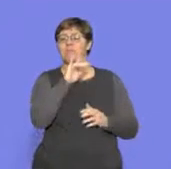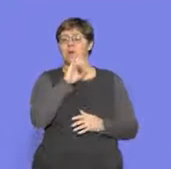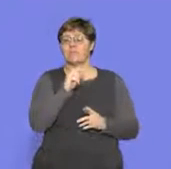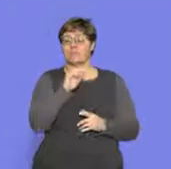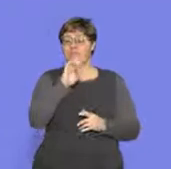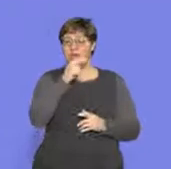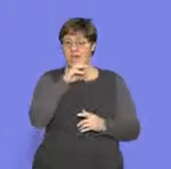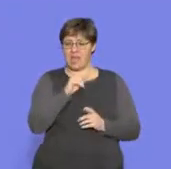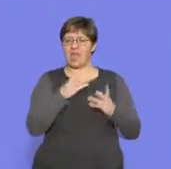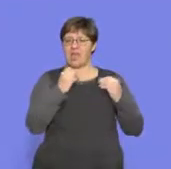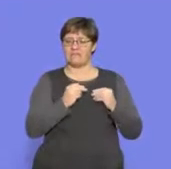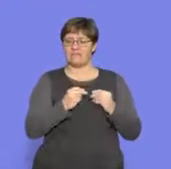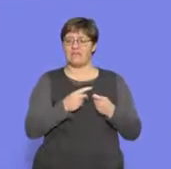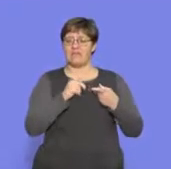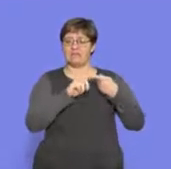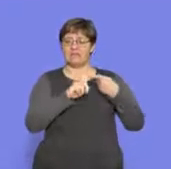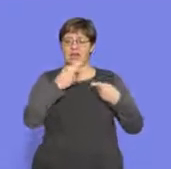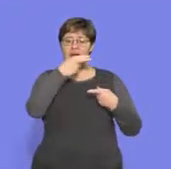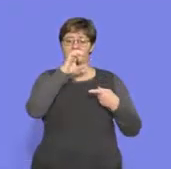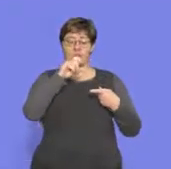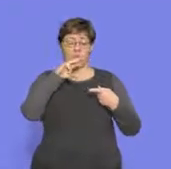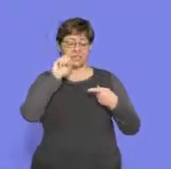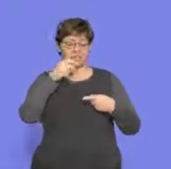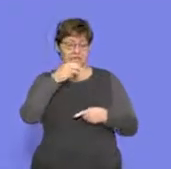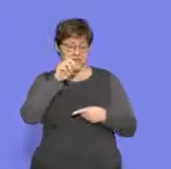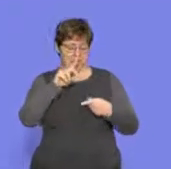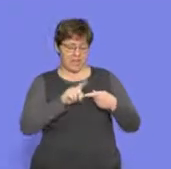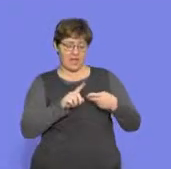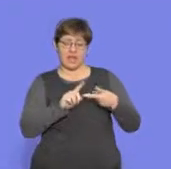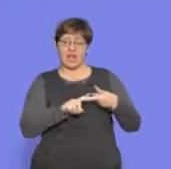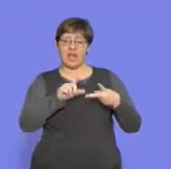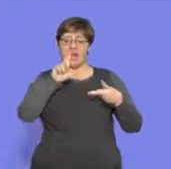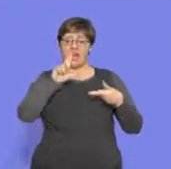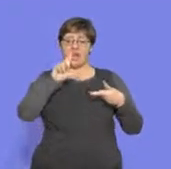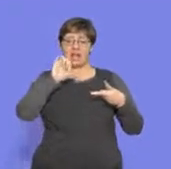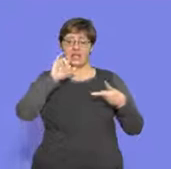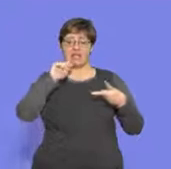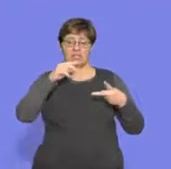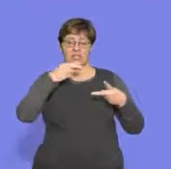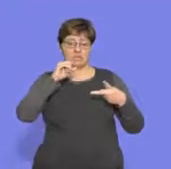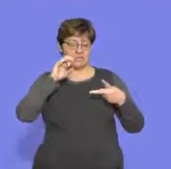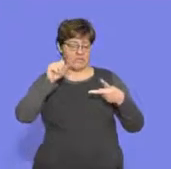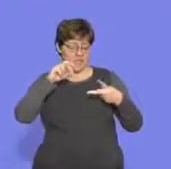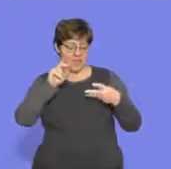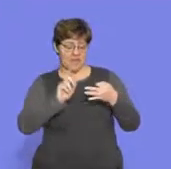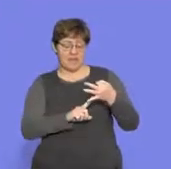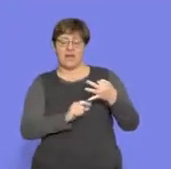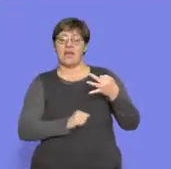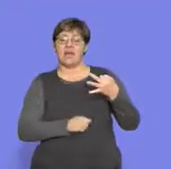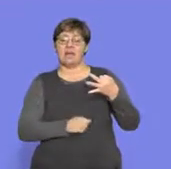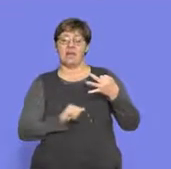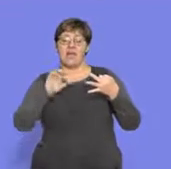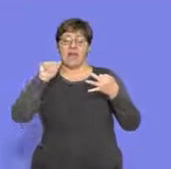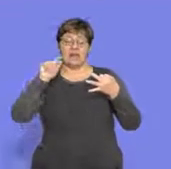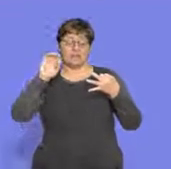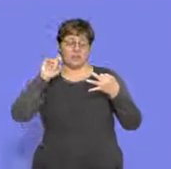the biosphere is made up of the hydrosphere, the lithosphere, and the atmosphere. So these three components form